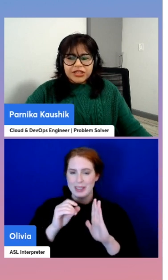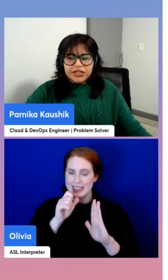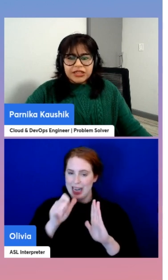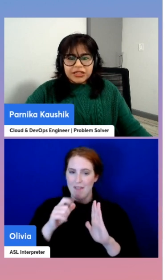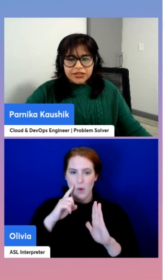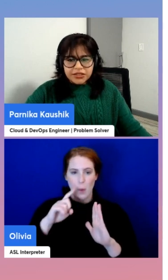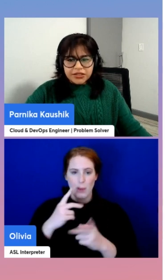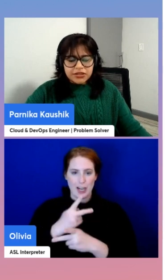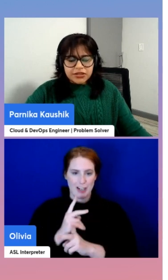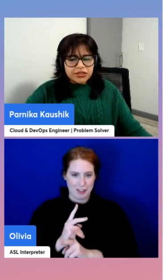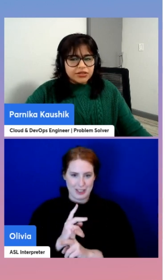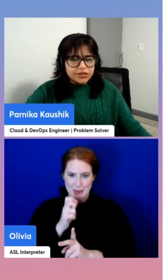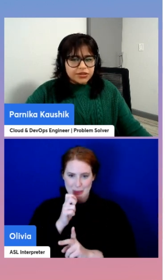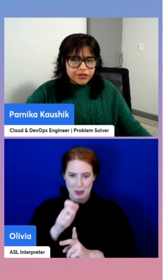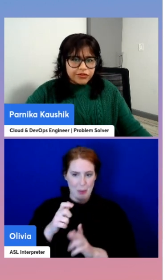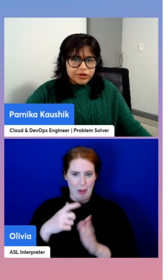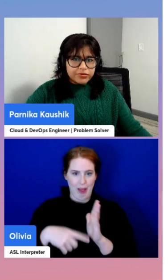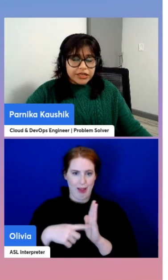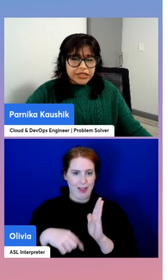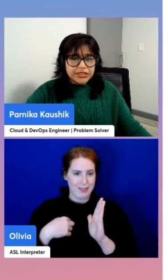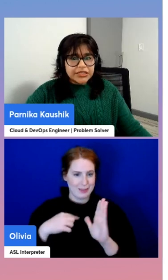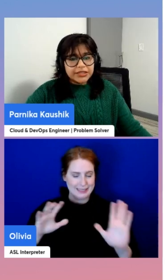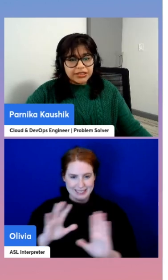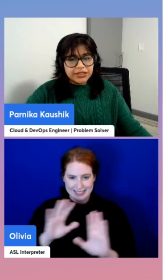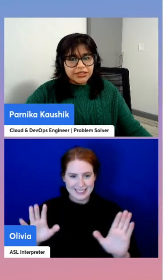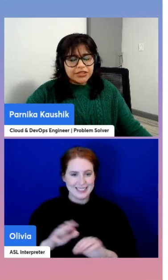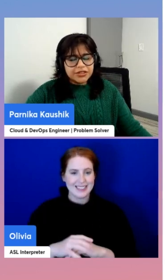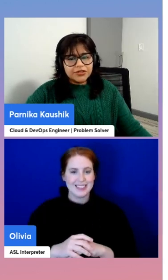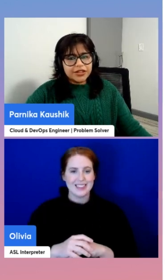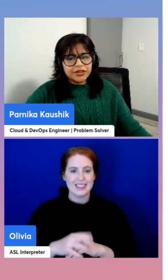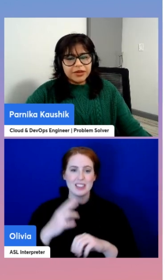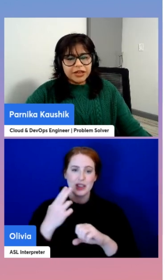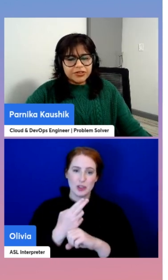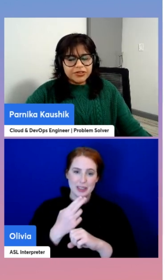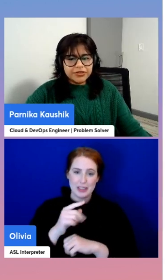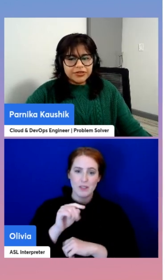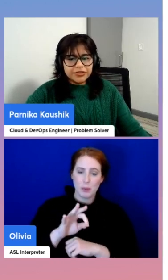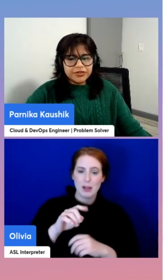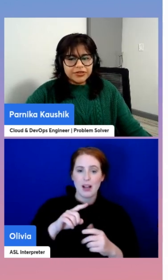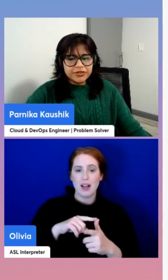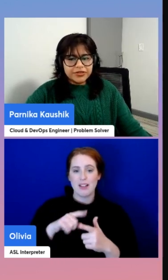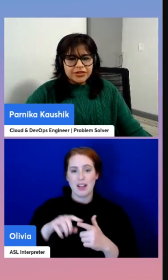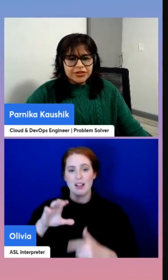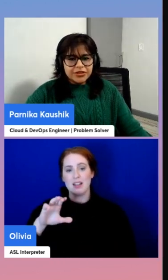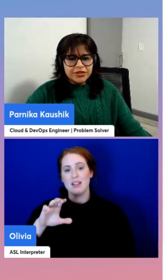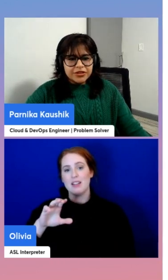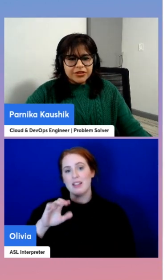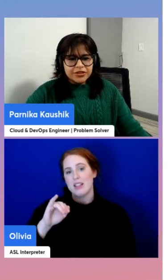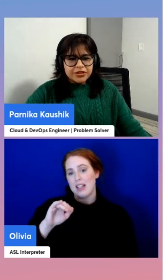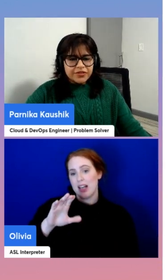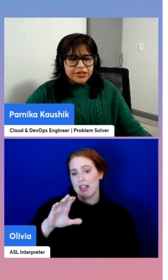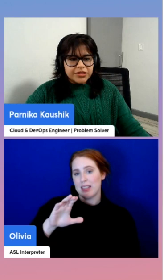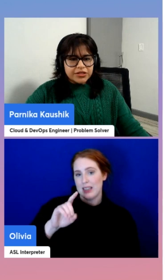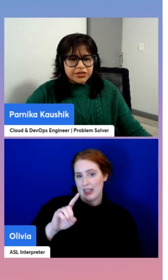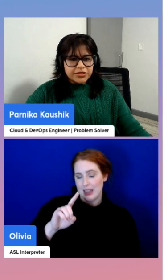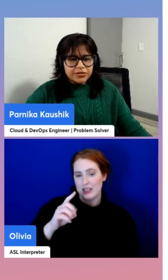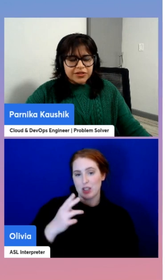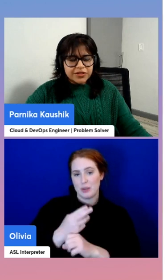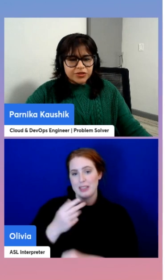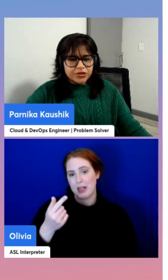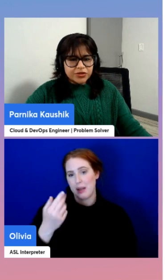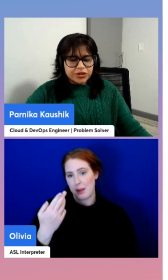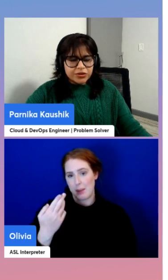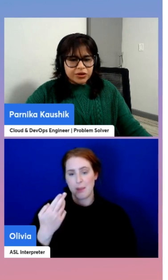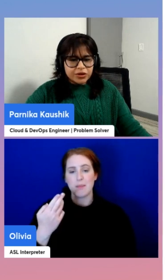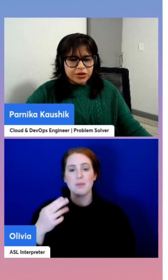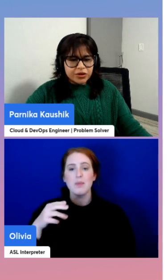for provisioning the instance is using Terraform, and the CI/CD is using GitHub Actions. So let's dive into this. This is my